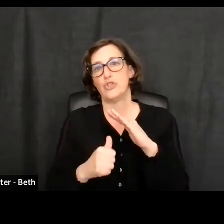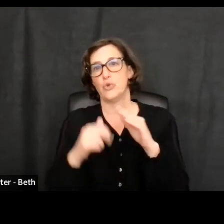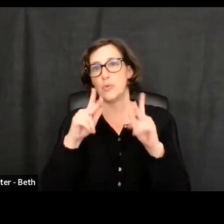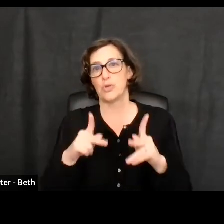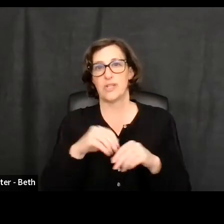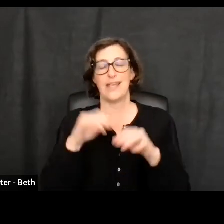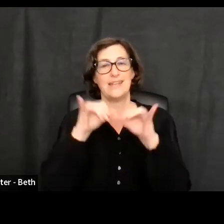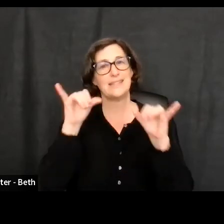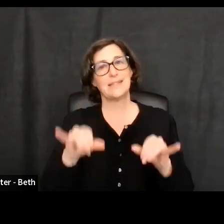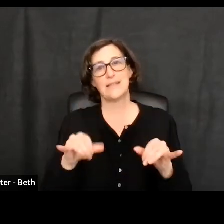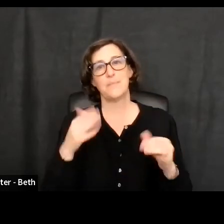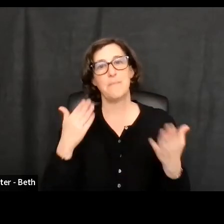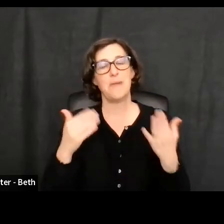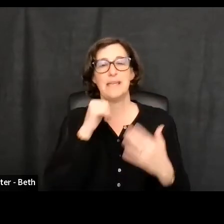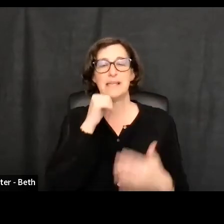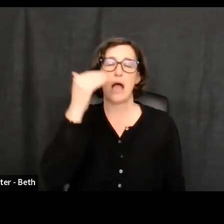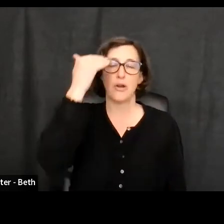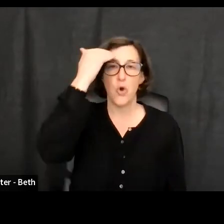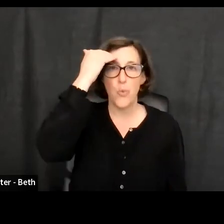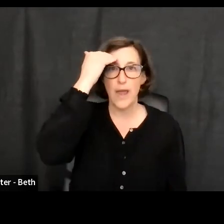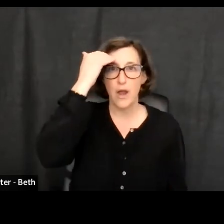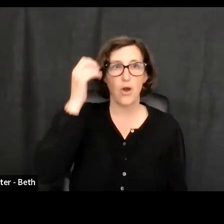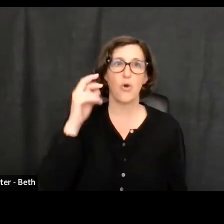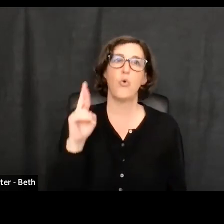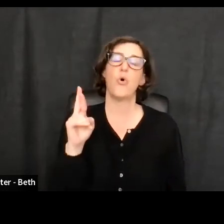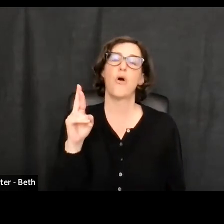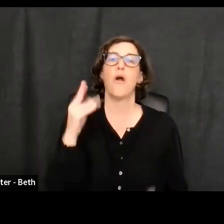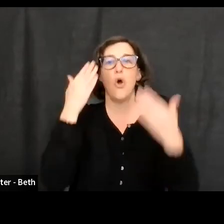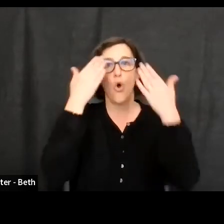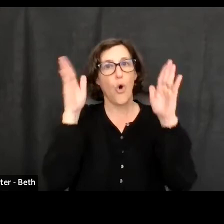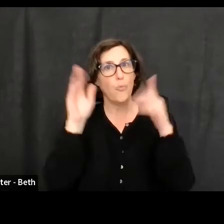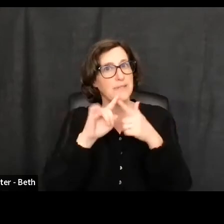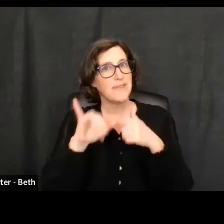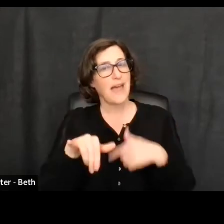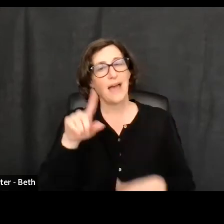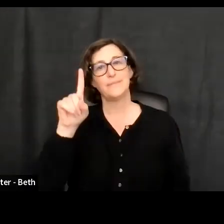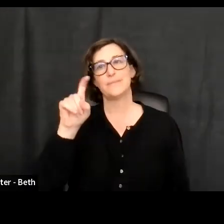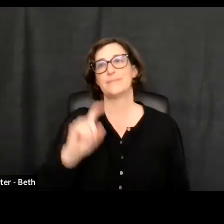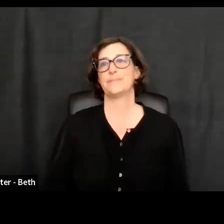be as aware or as open to it?